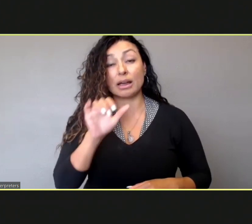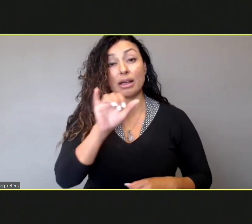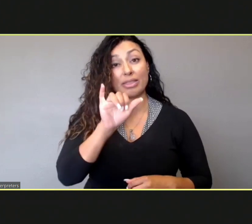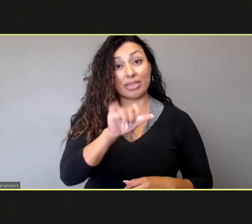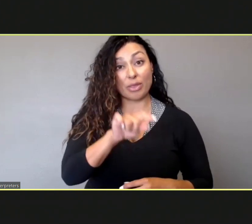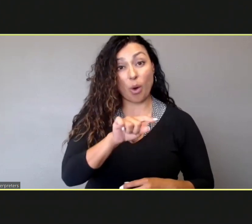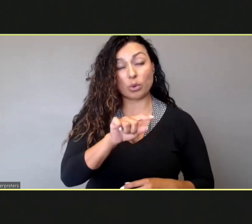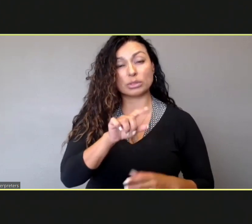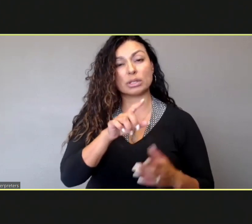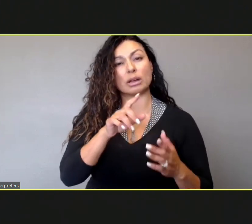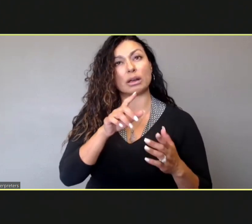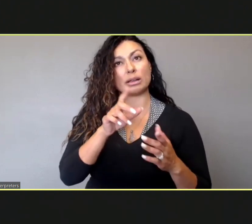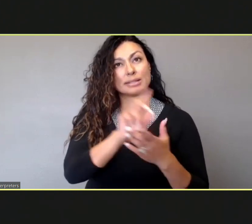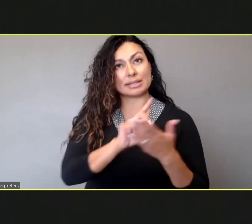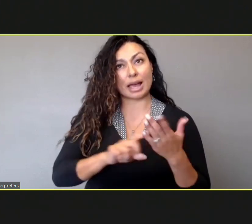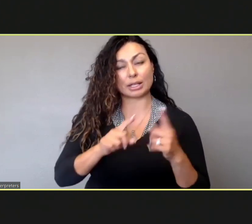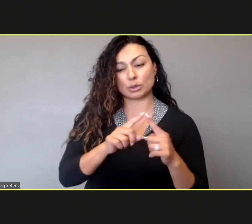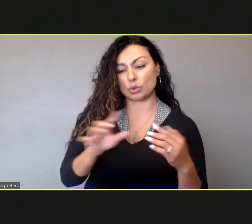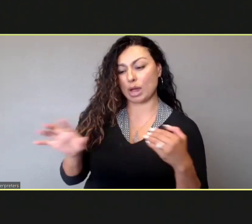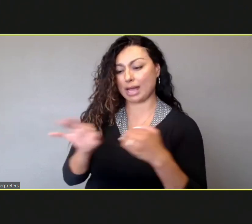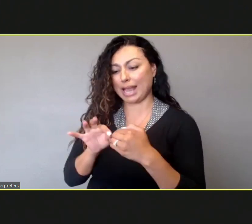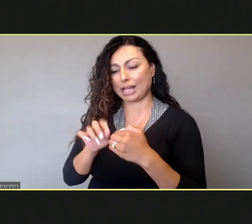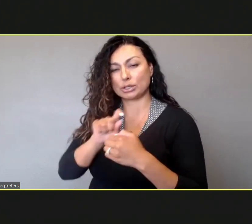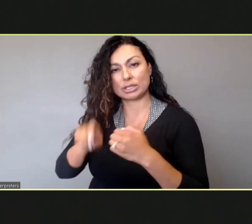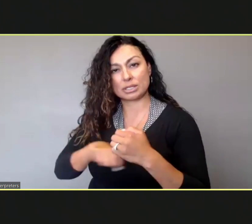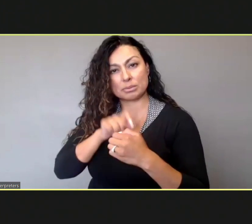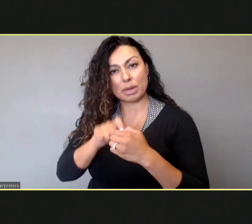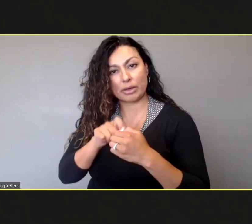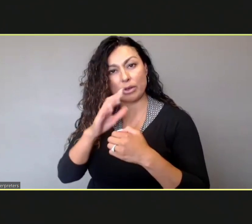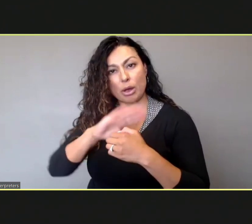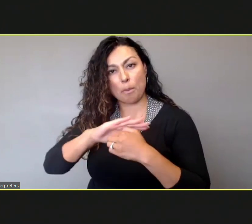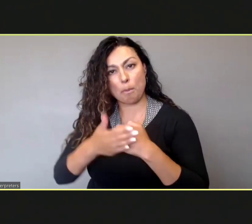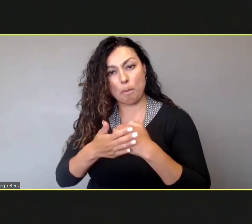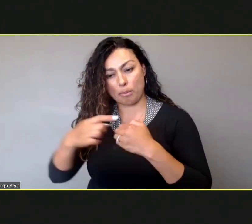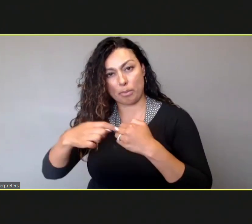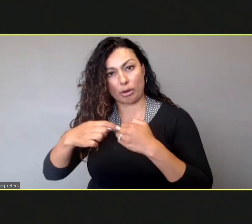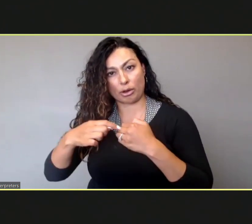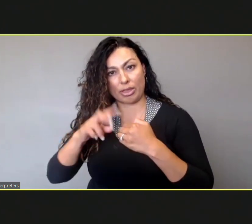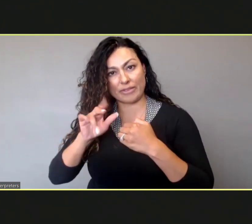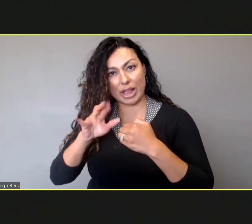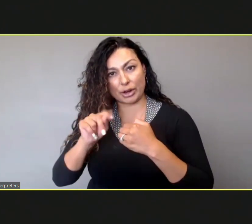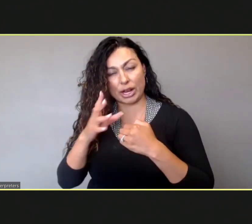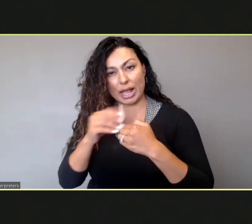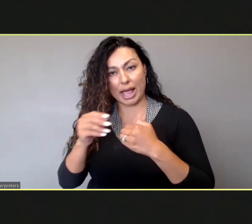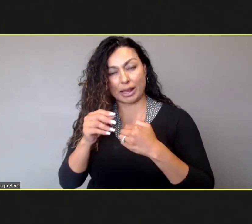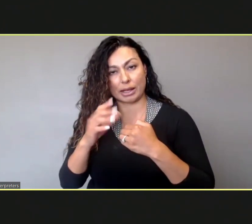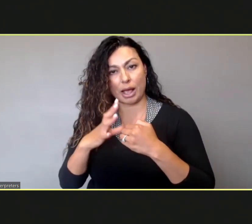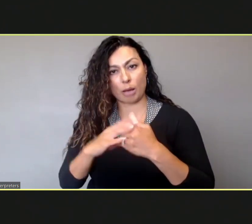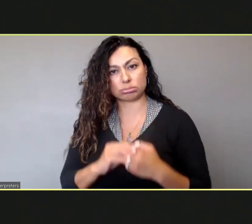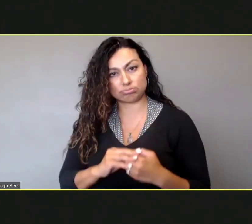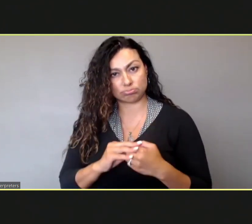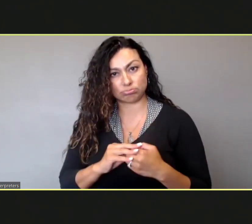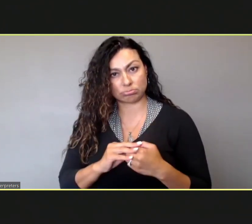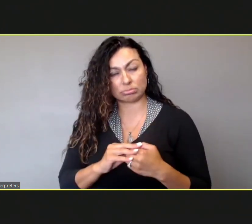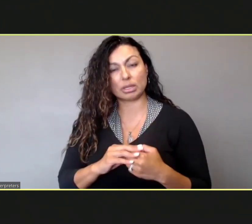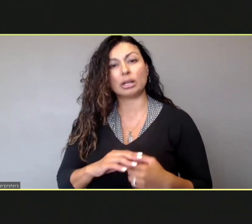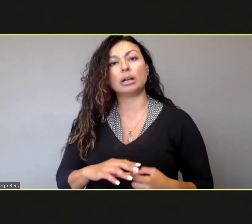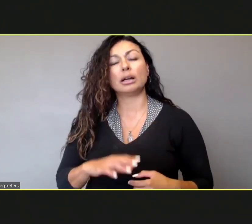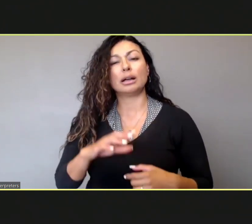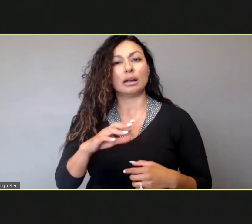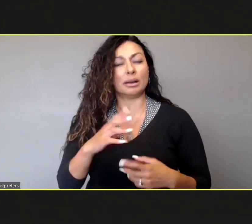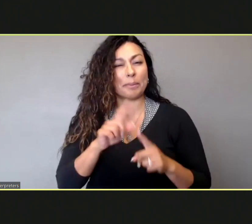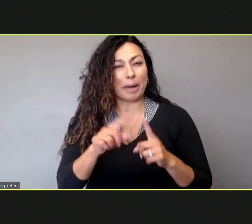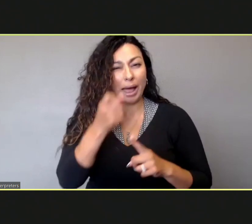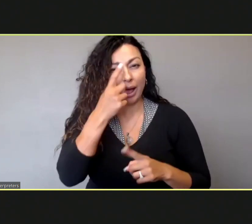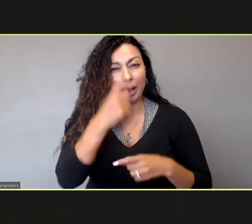designed to attach to a certain part of a certain variant and take it out of commission. And it makes sense